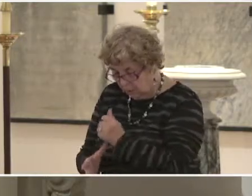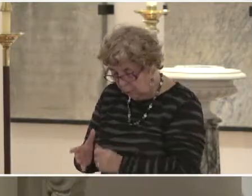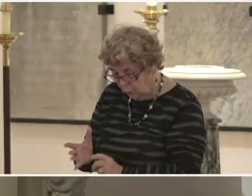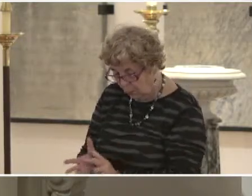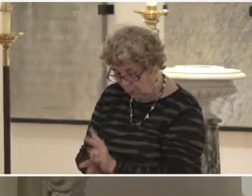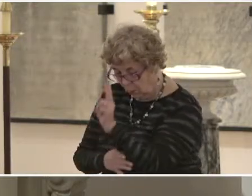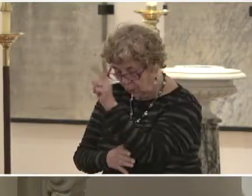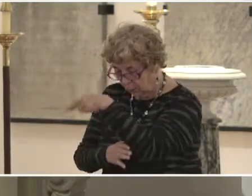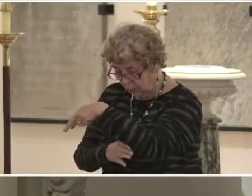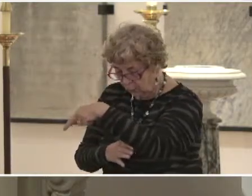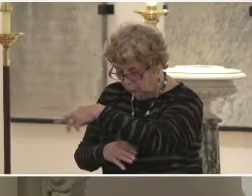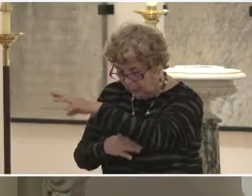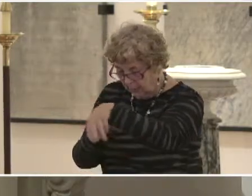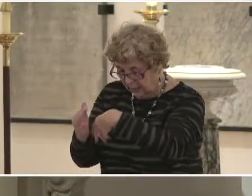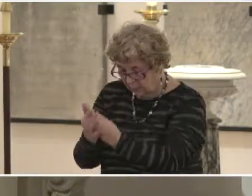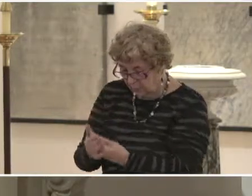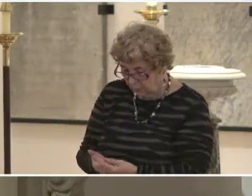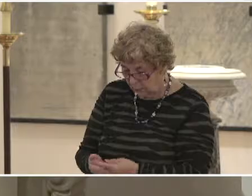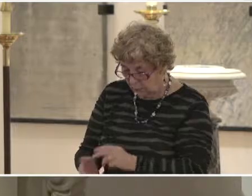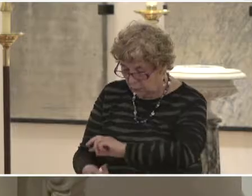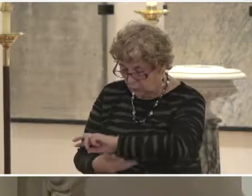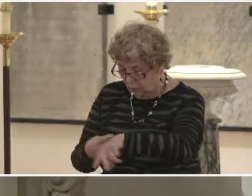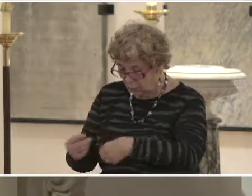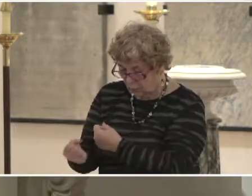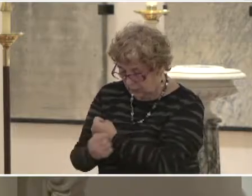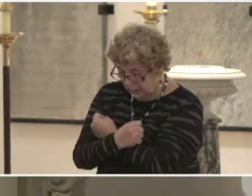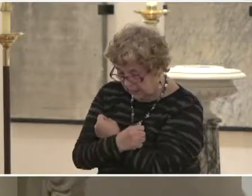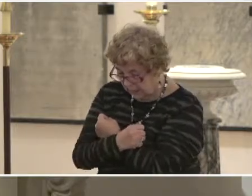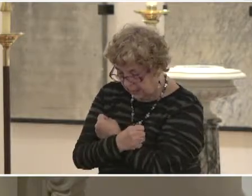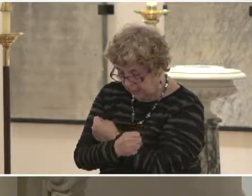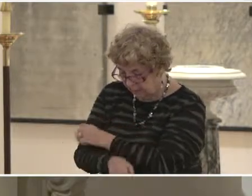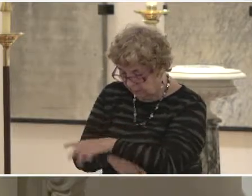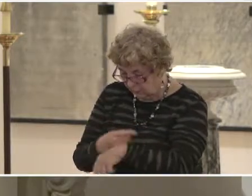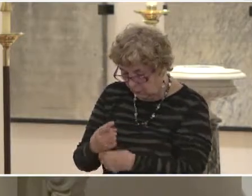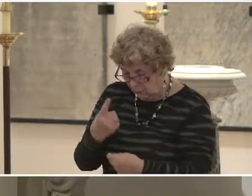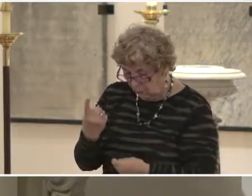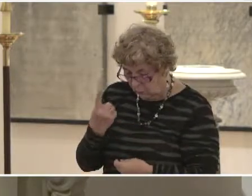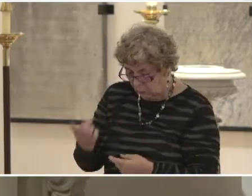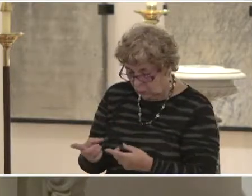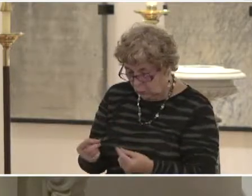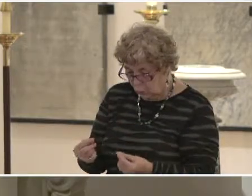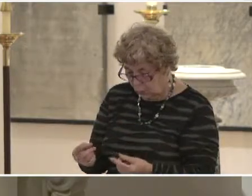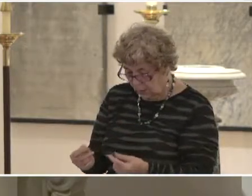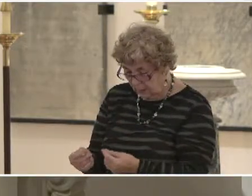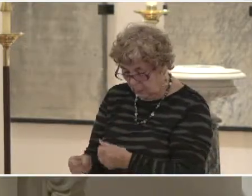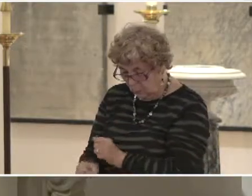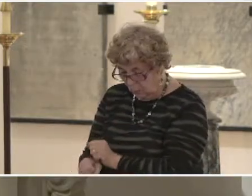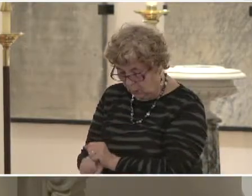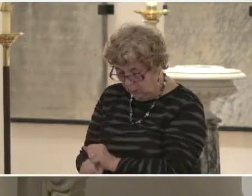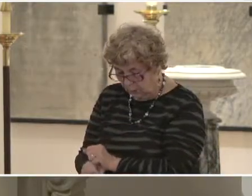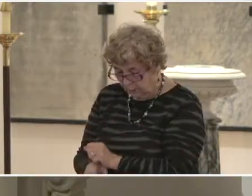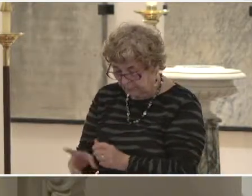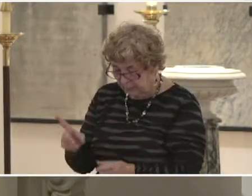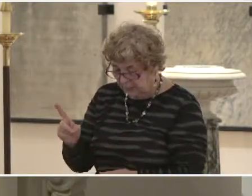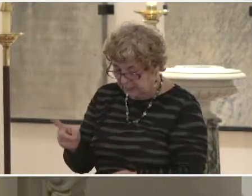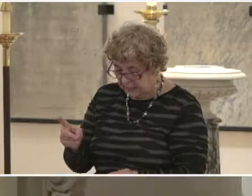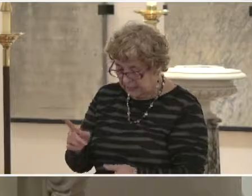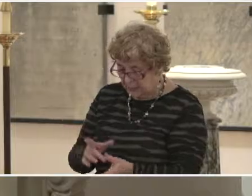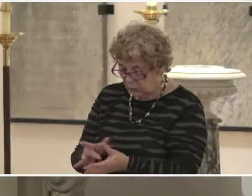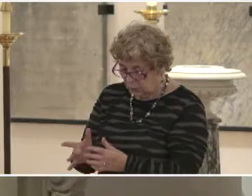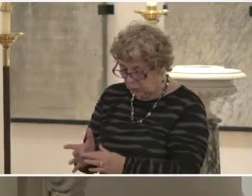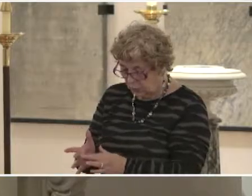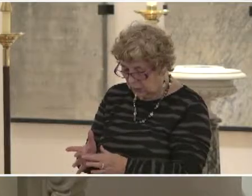the pains of hell. Feeling alone in the universe, Luther doubted his own faith, his own mission, and the goodness of